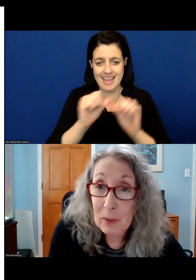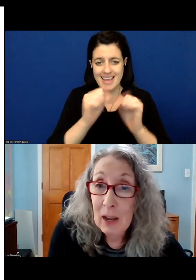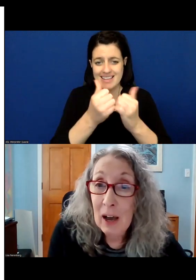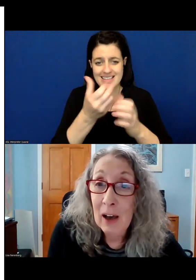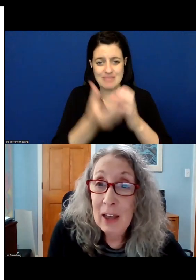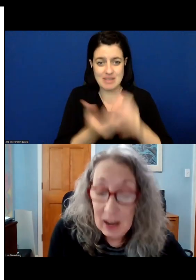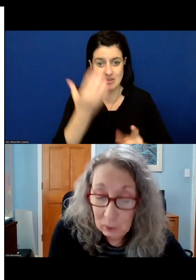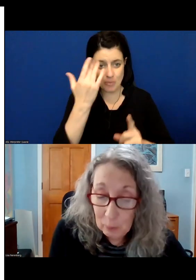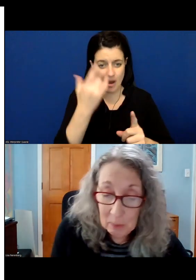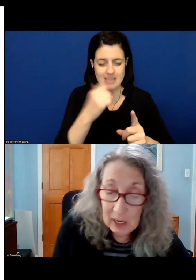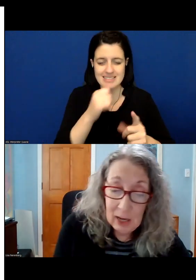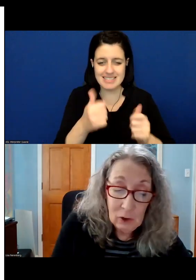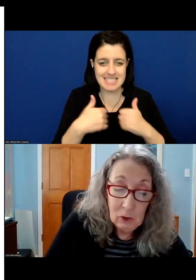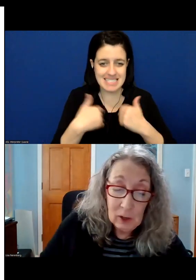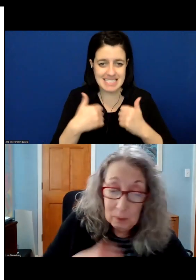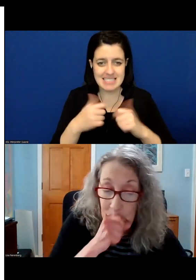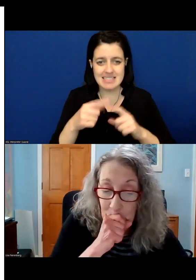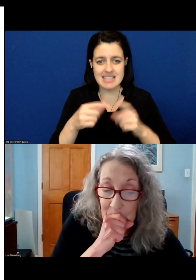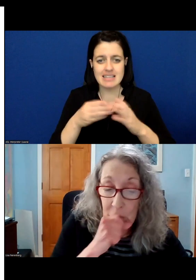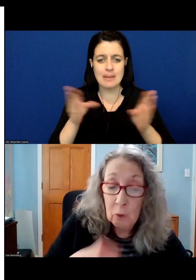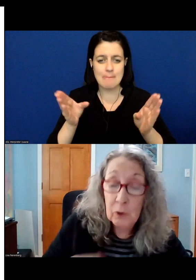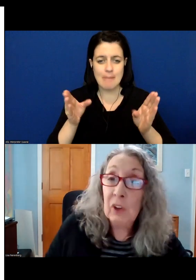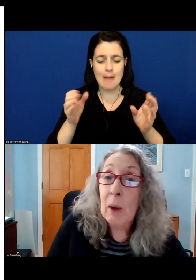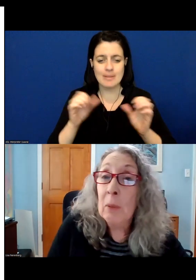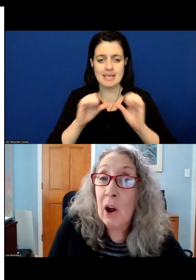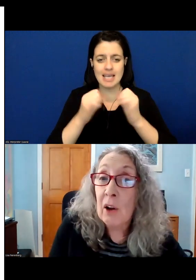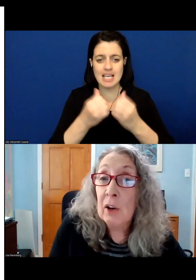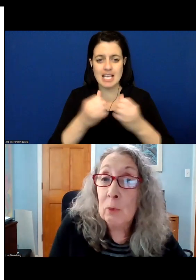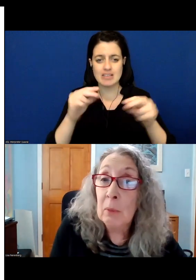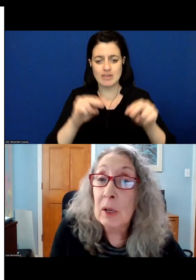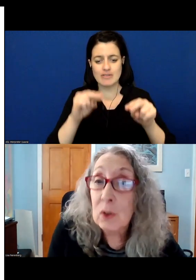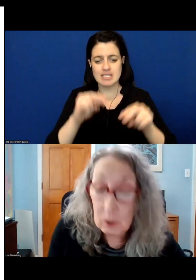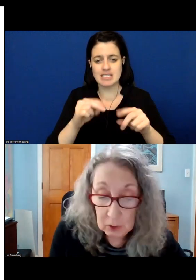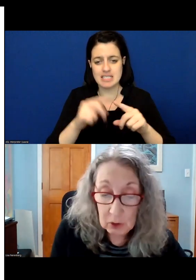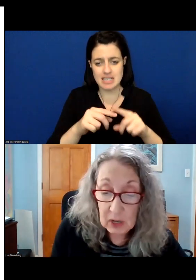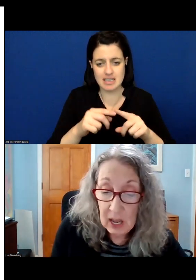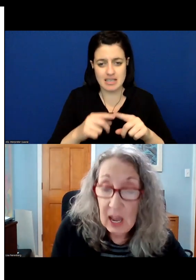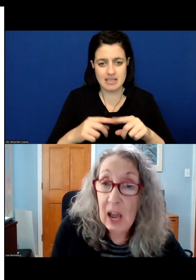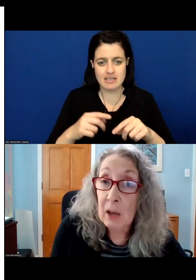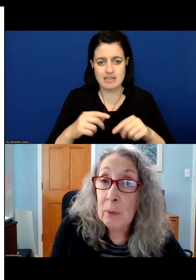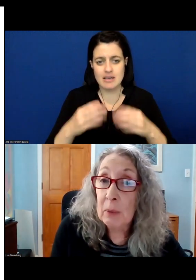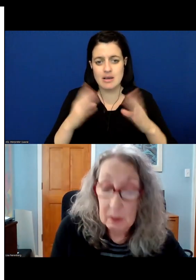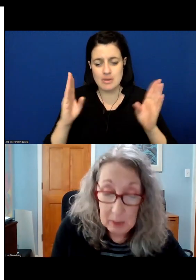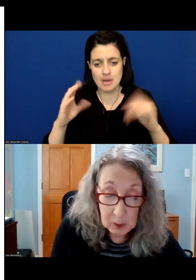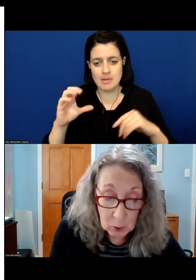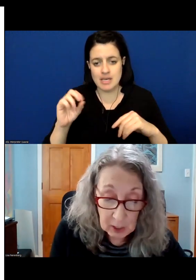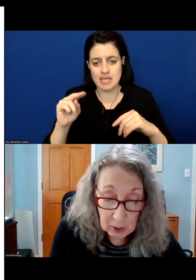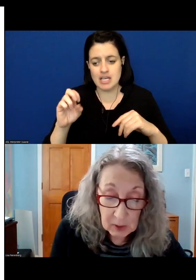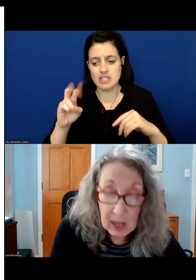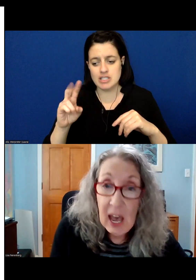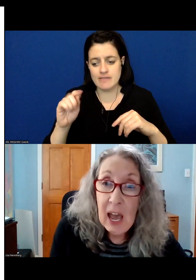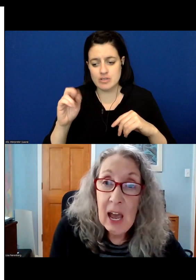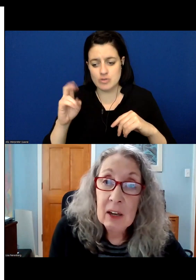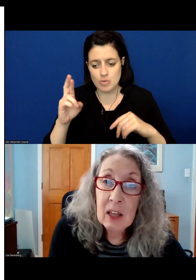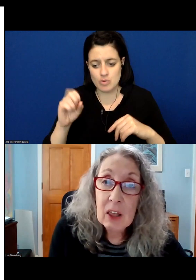exist. And that's a public agency to oversee public guardians, public conservators, and public